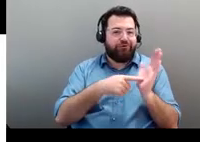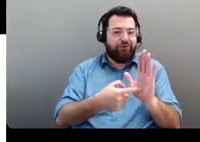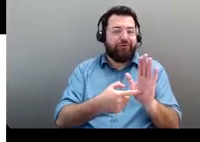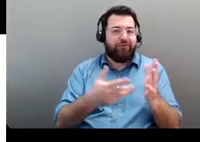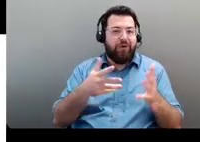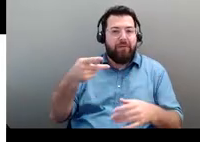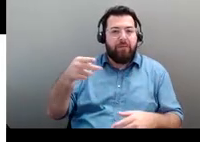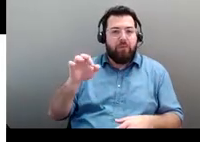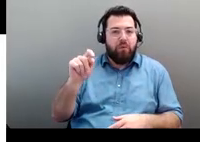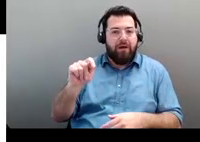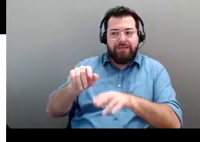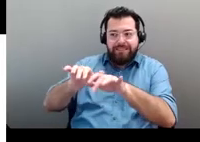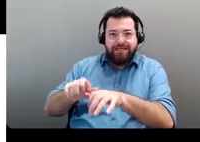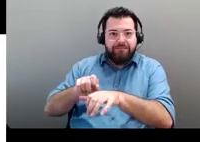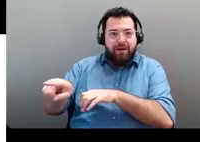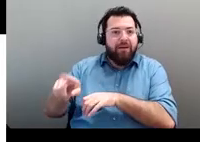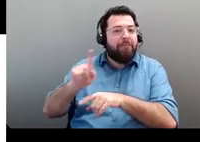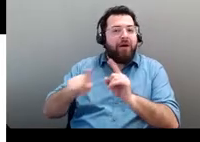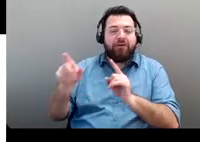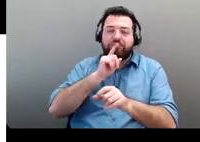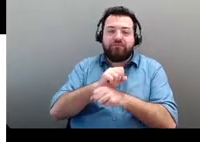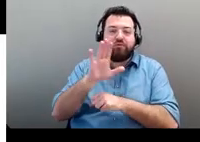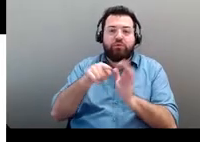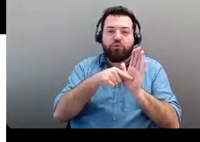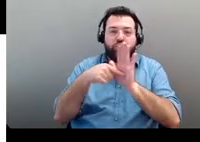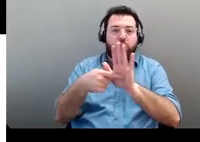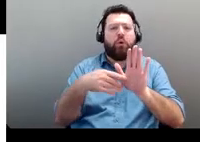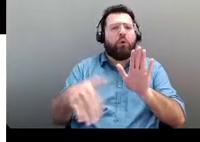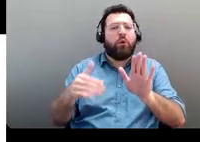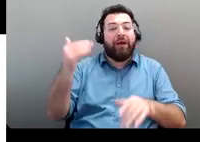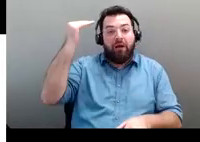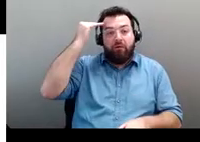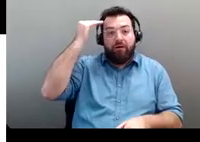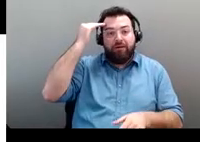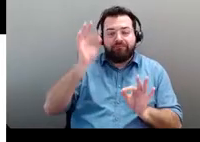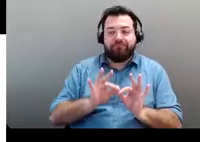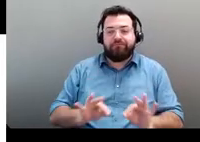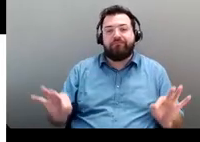but it'll illustrate just how important awareness is.